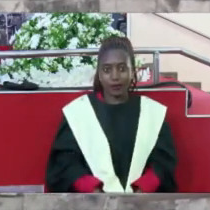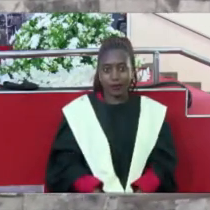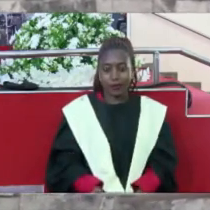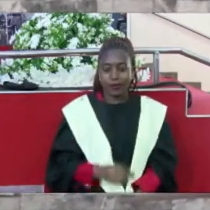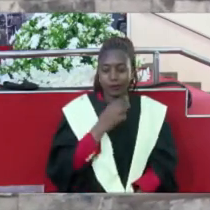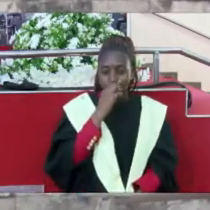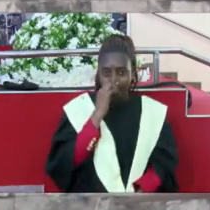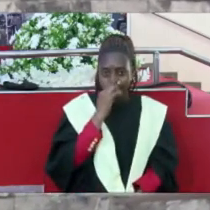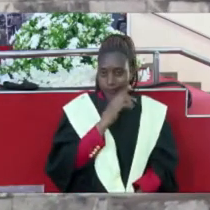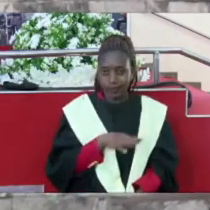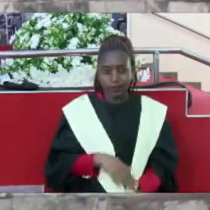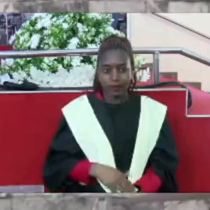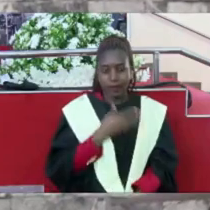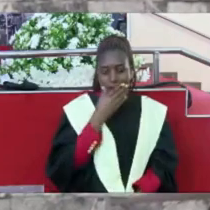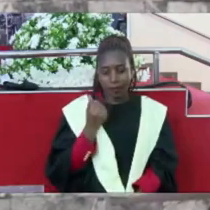Afadhali kumaliza.